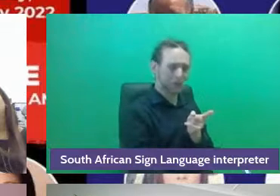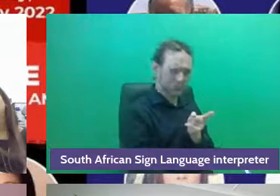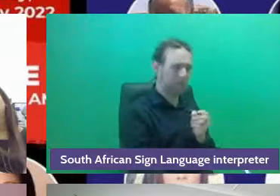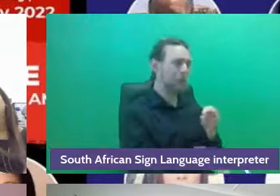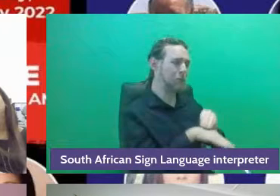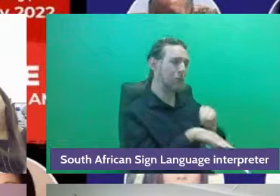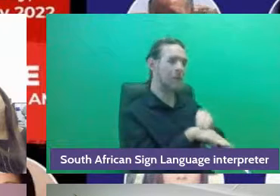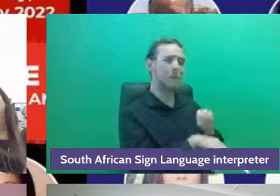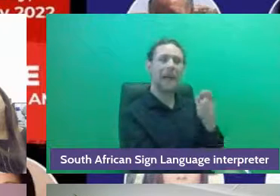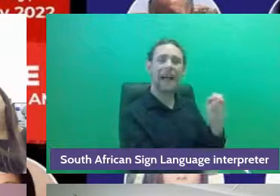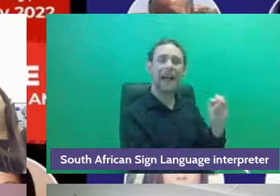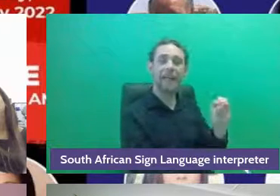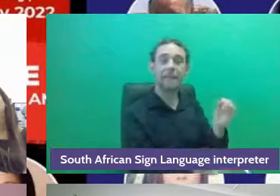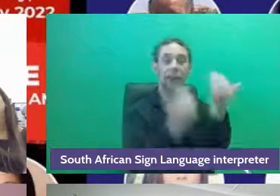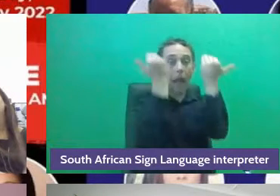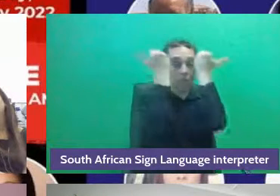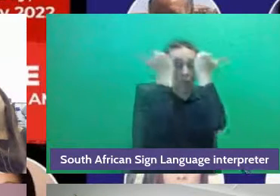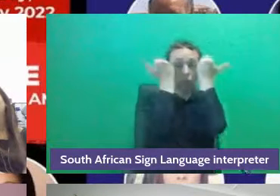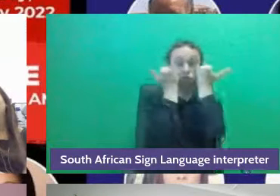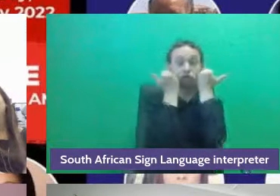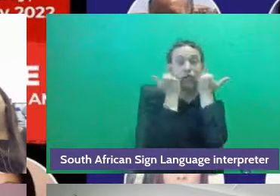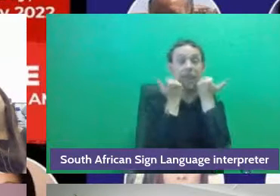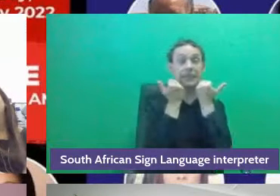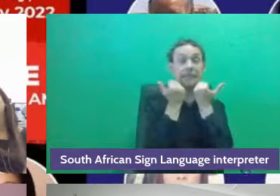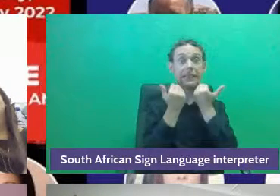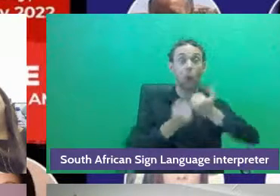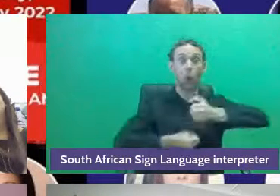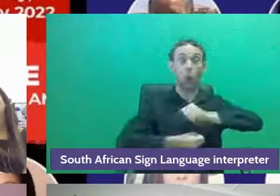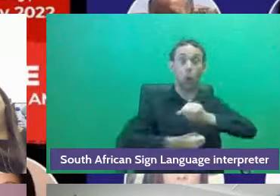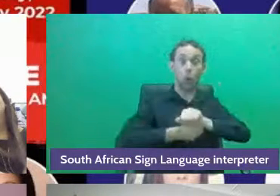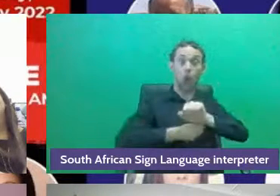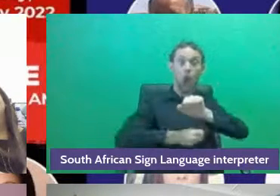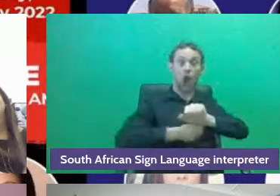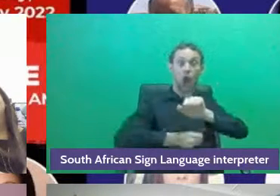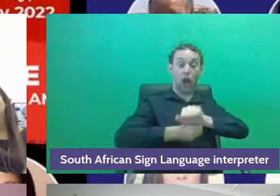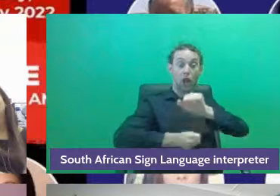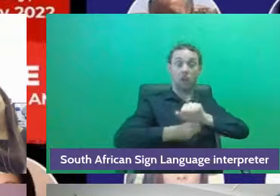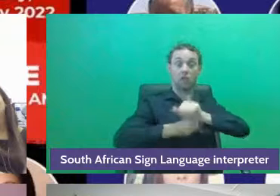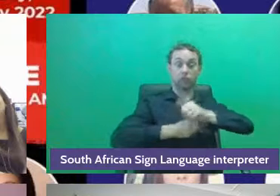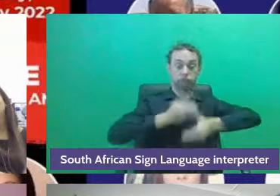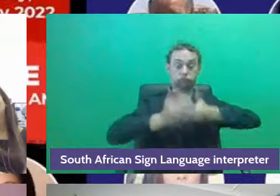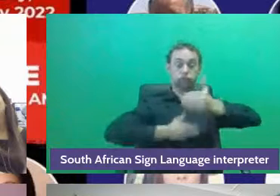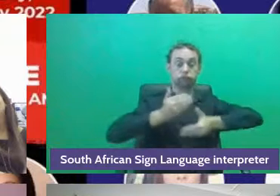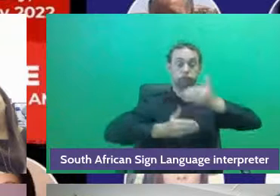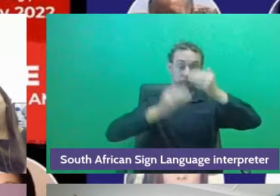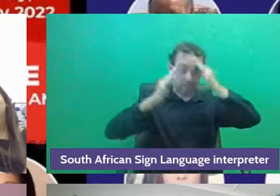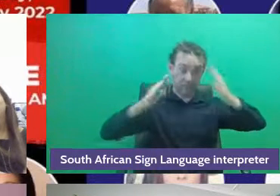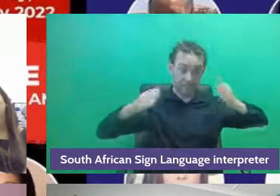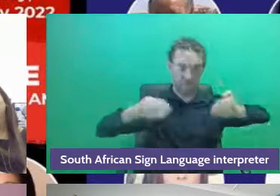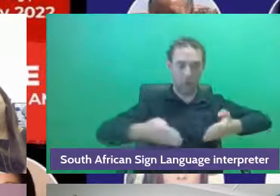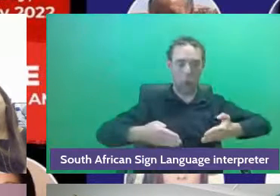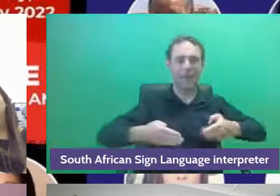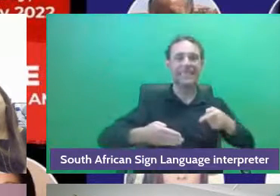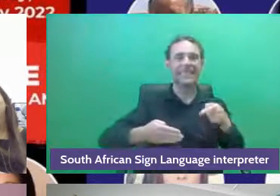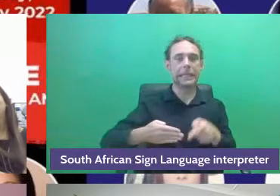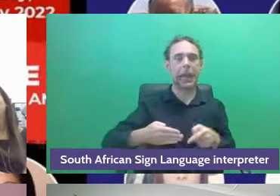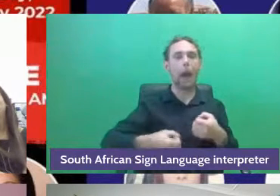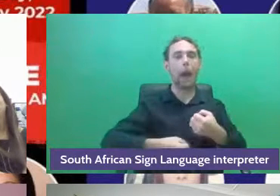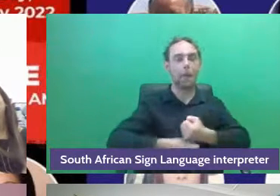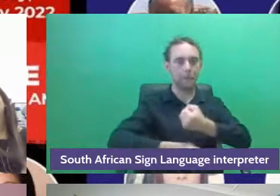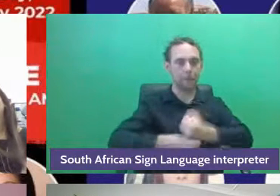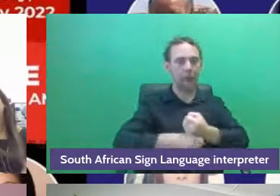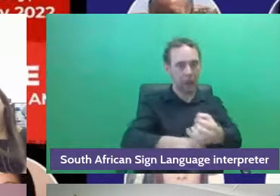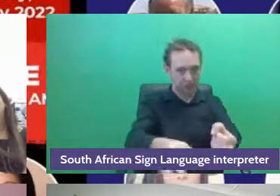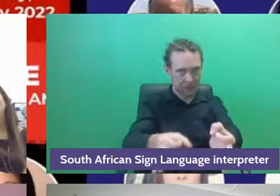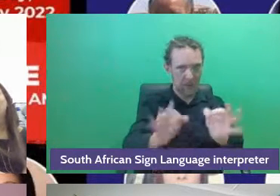the magistrate who's working on the specific case is really, really giving the justice that we would love to see